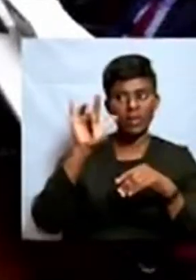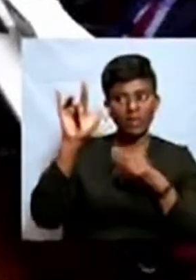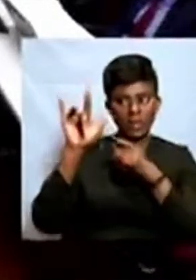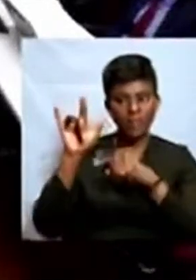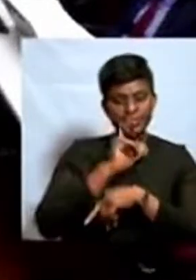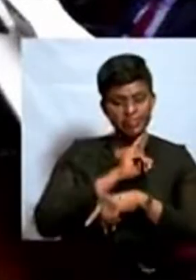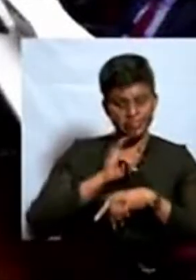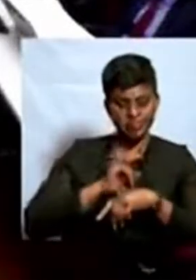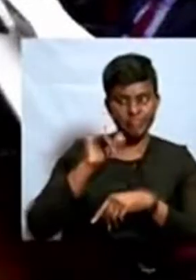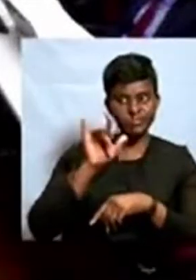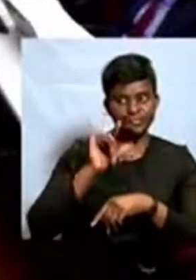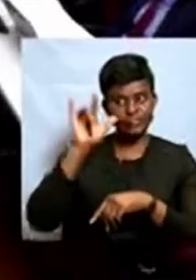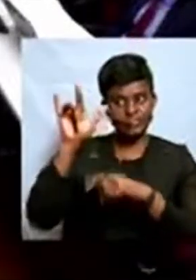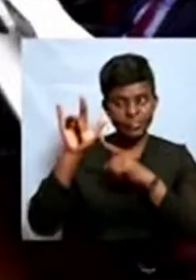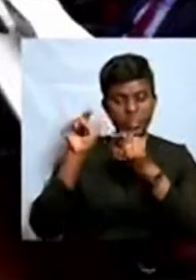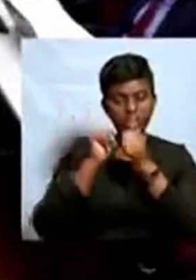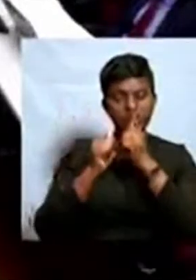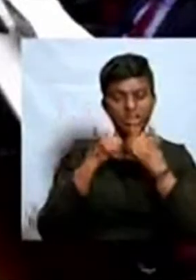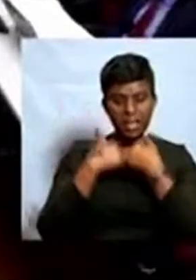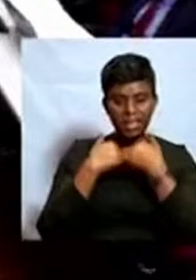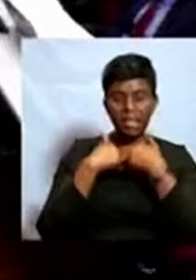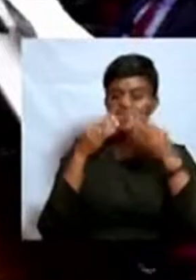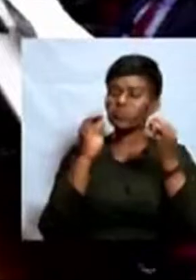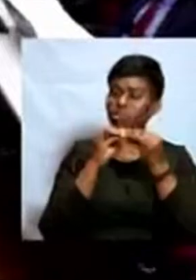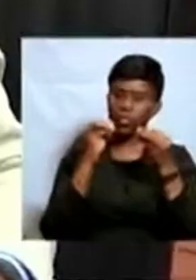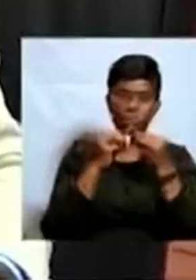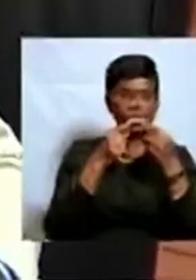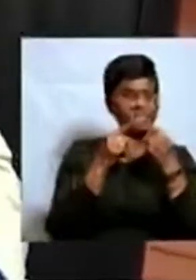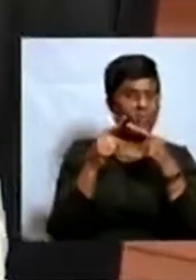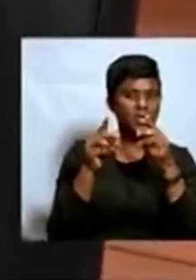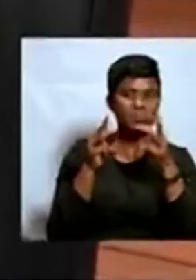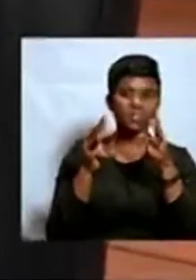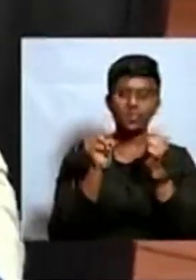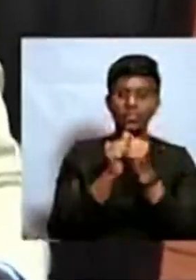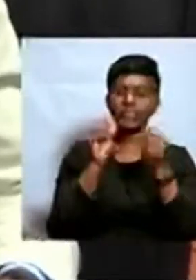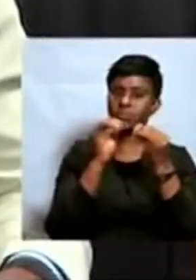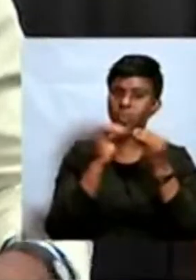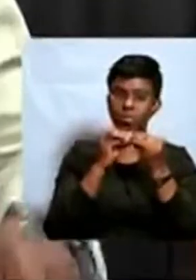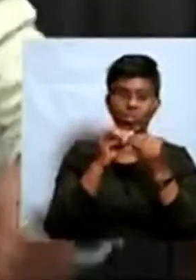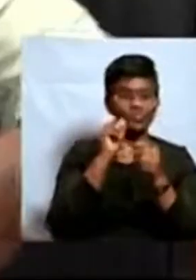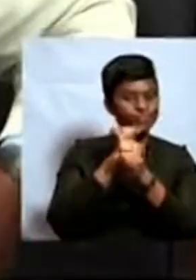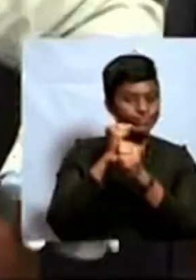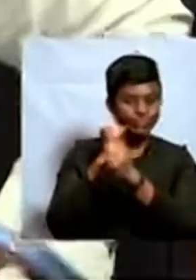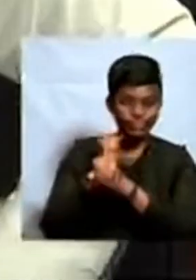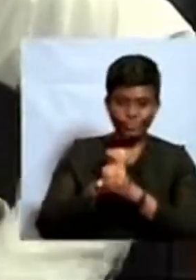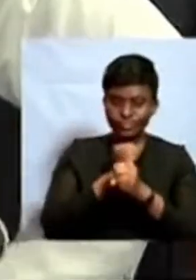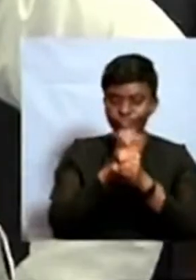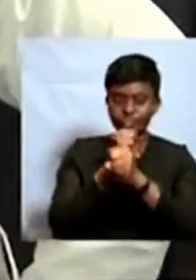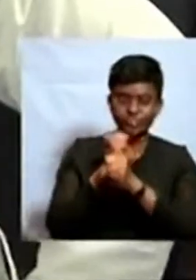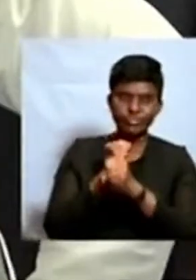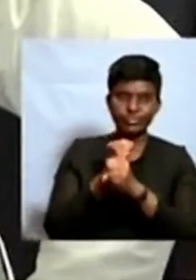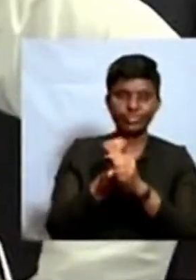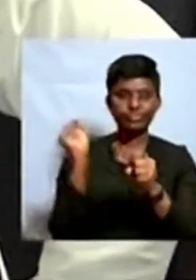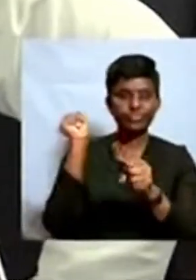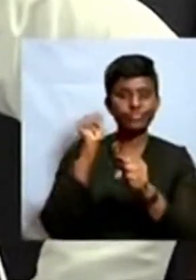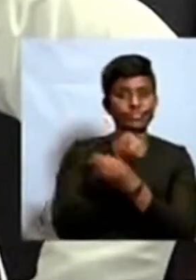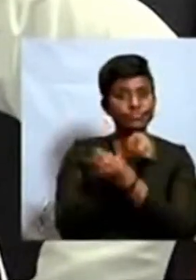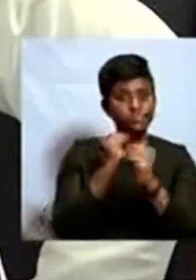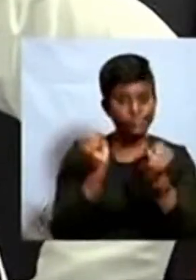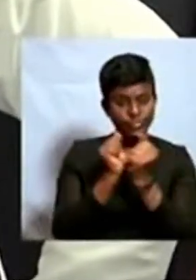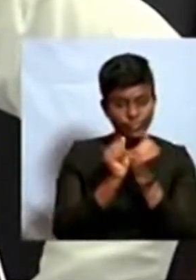is one of the industry that has got a lot of dynamics and a lot of innovation. To overcome